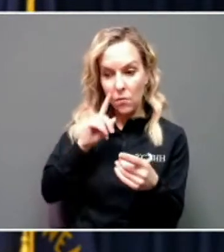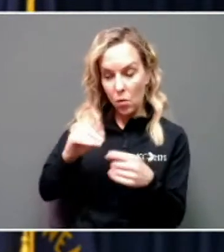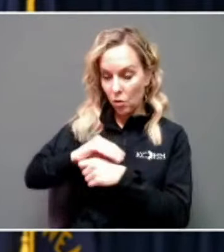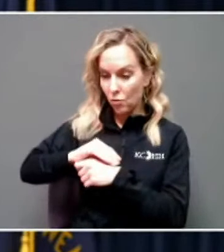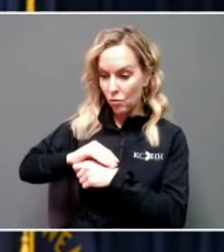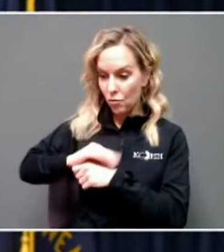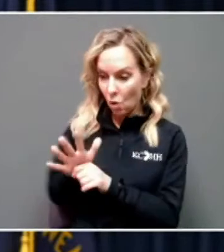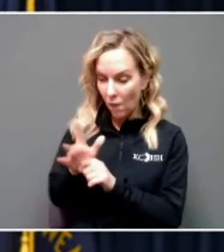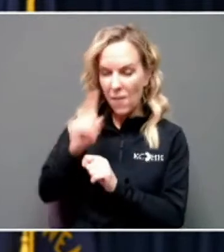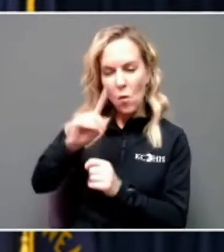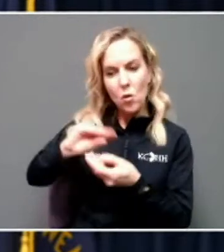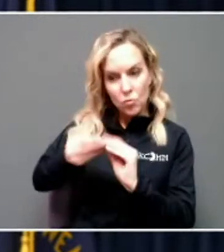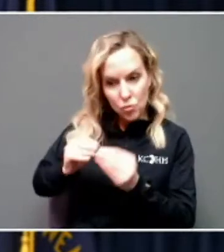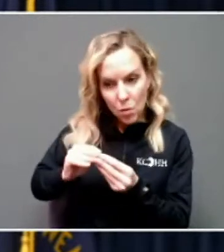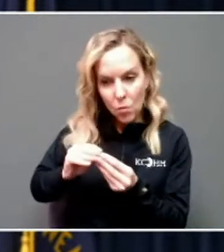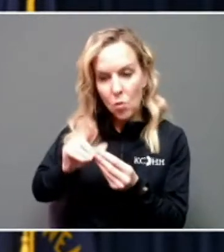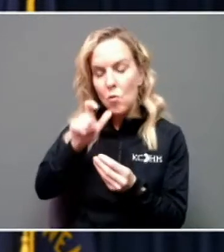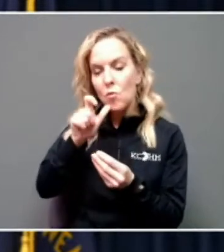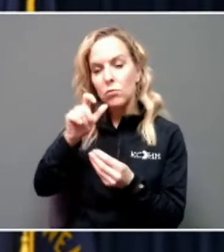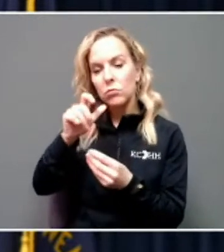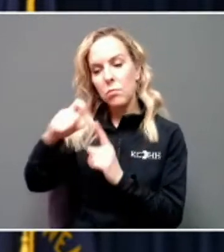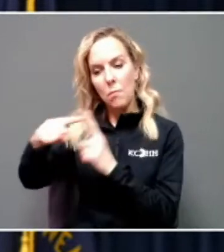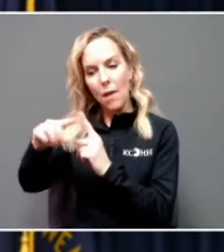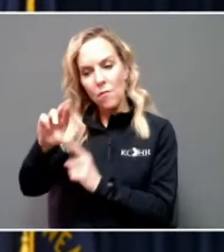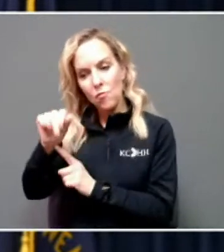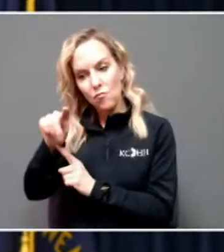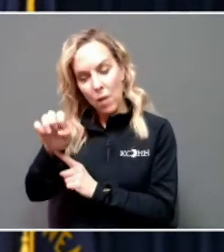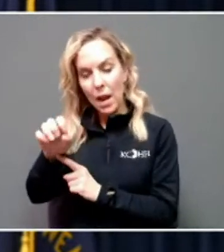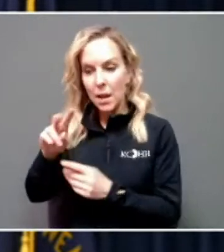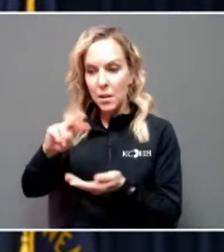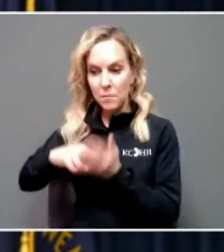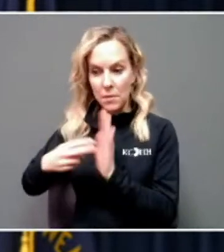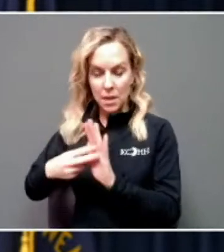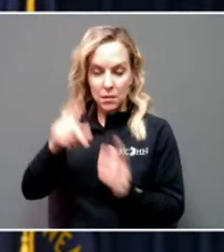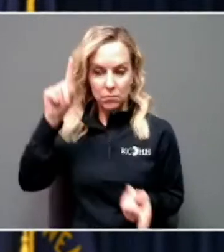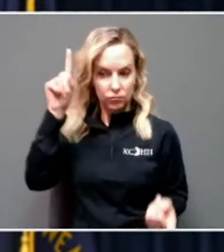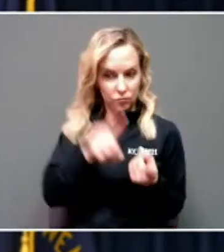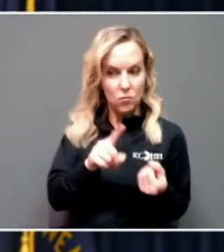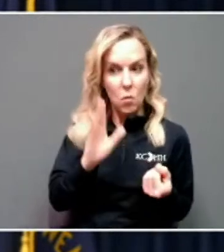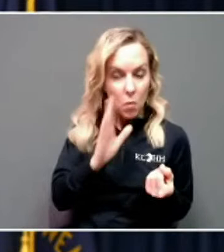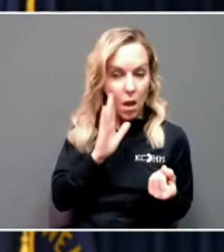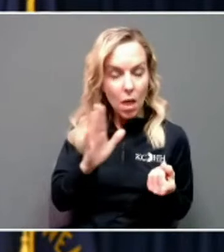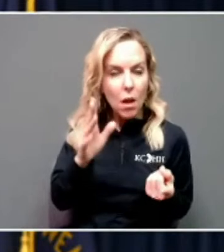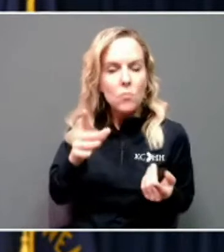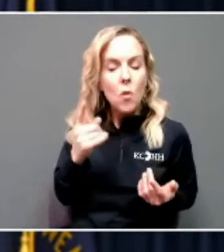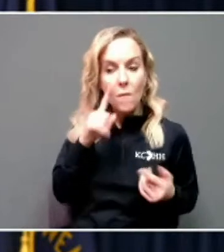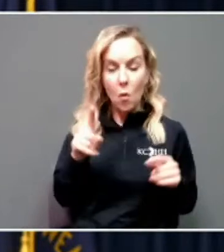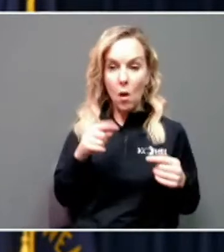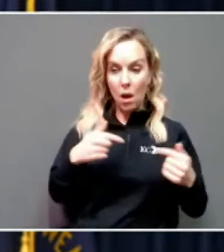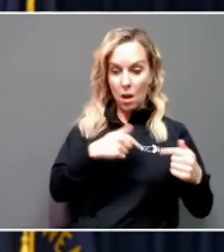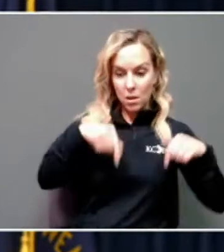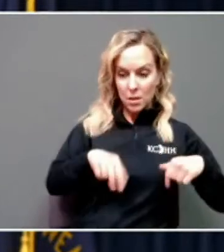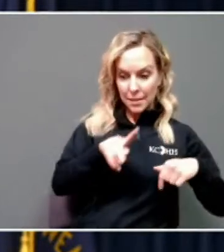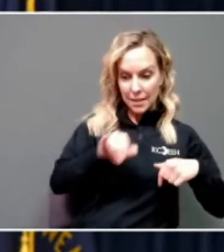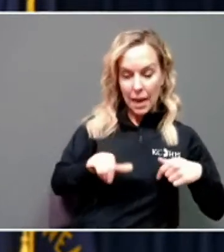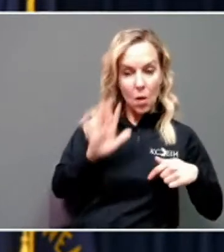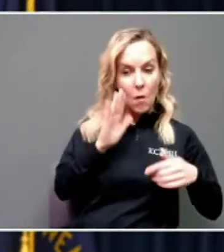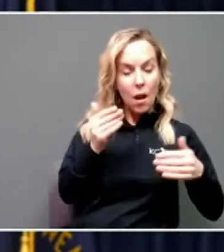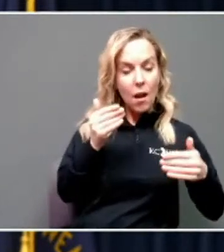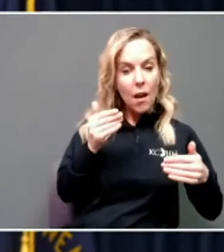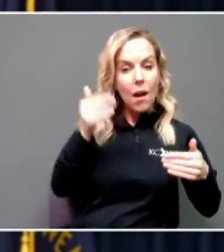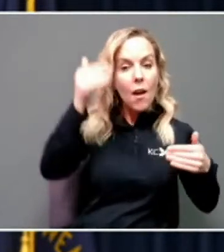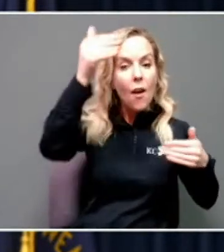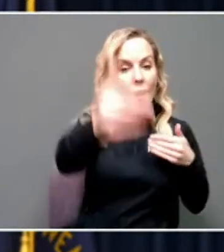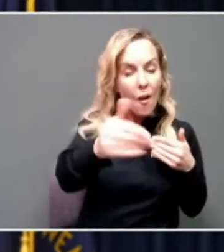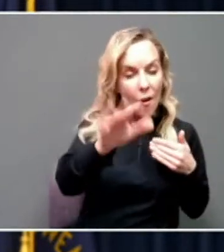numbers and positivity. What does that exactly mean for us in the future? I know we've kind of been here once before, and then Delta came along.